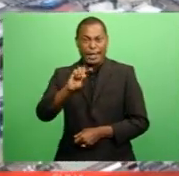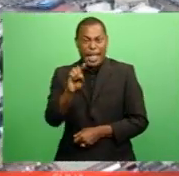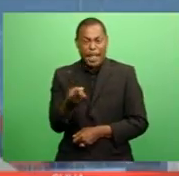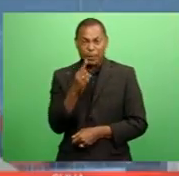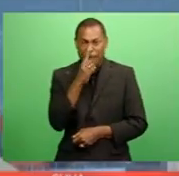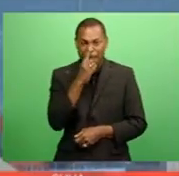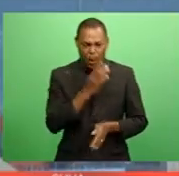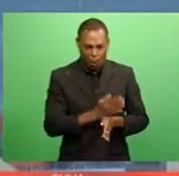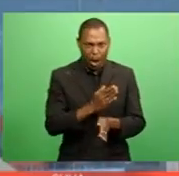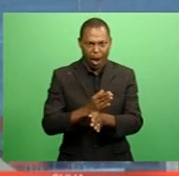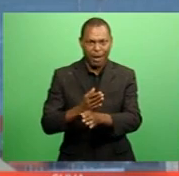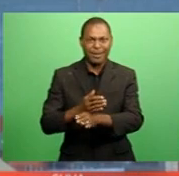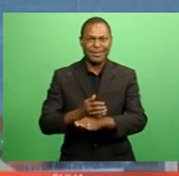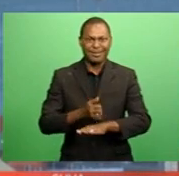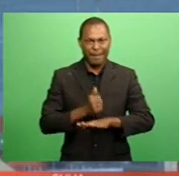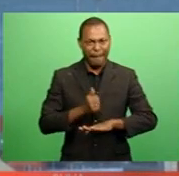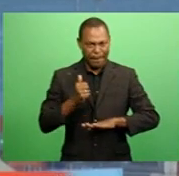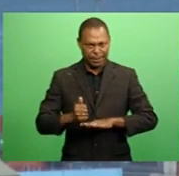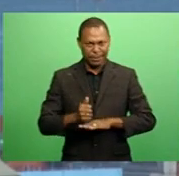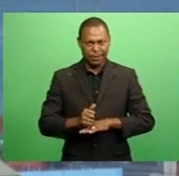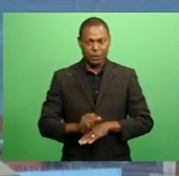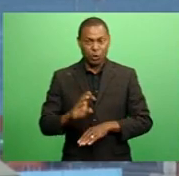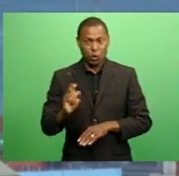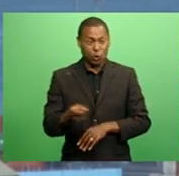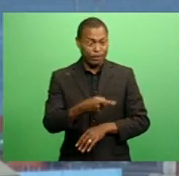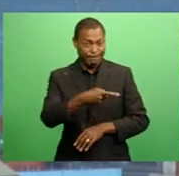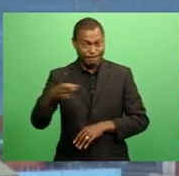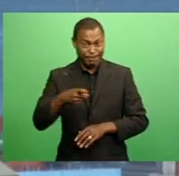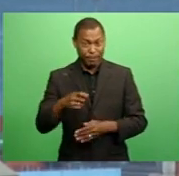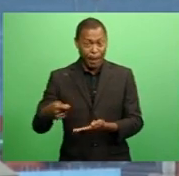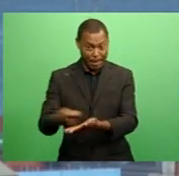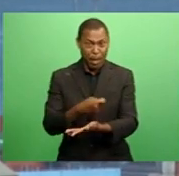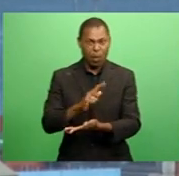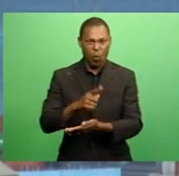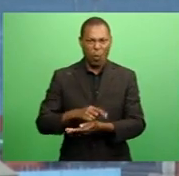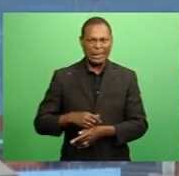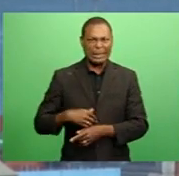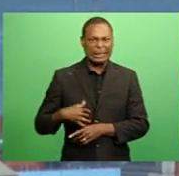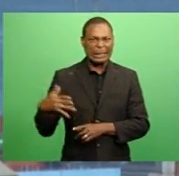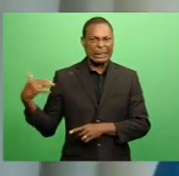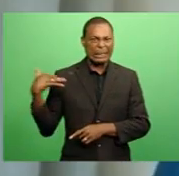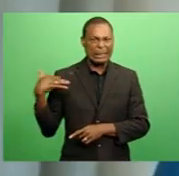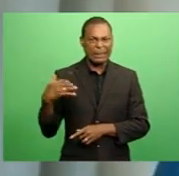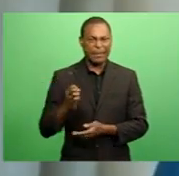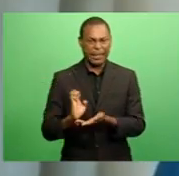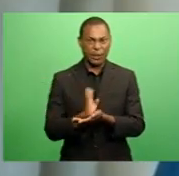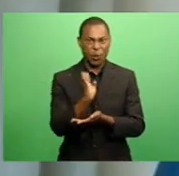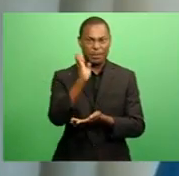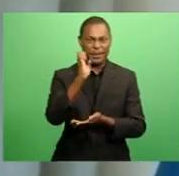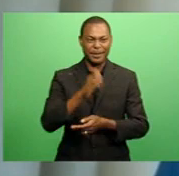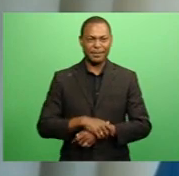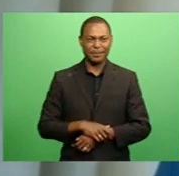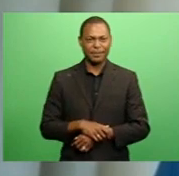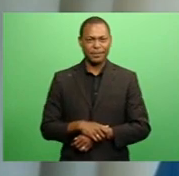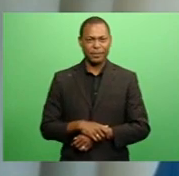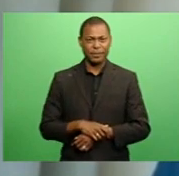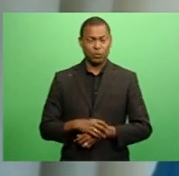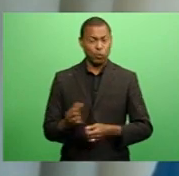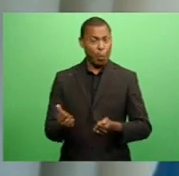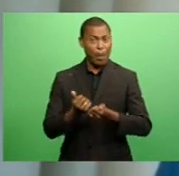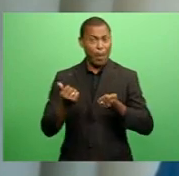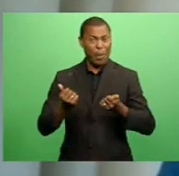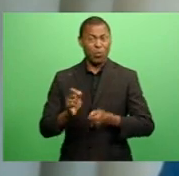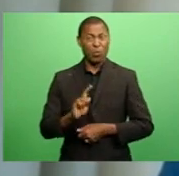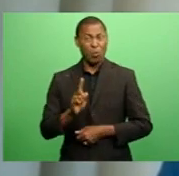civil service, and slashing their pay would have a ripple effect on the economy. A lot of the civil servants, when it's government pay week, they actually